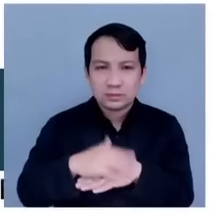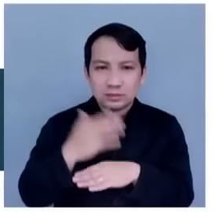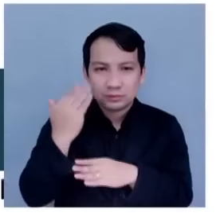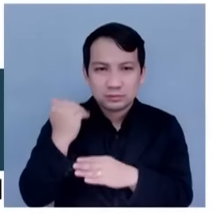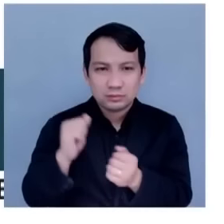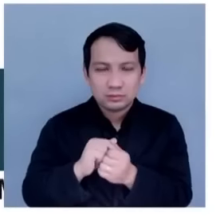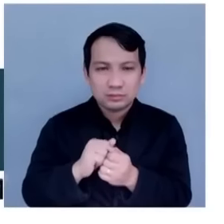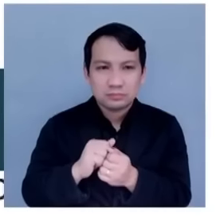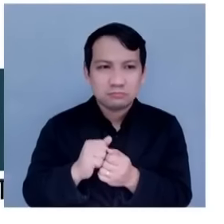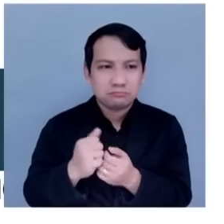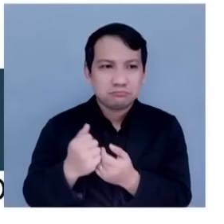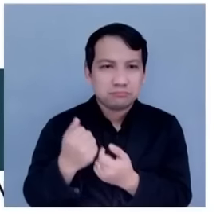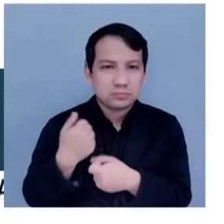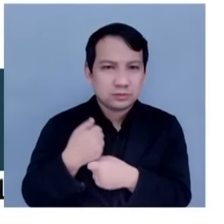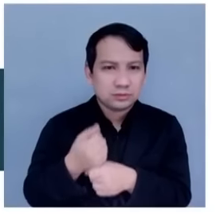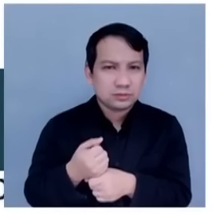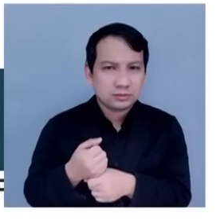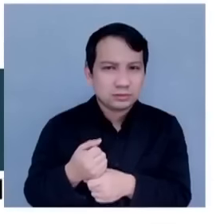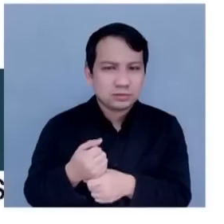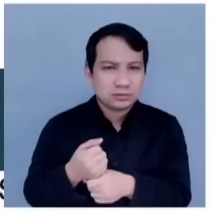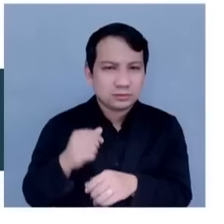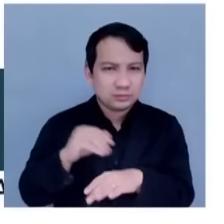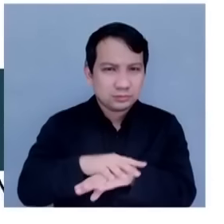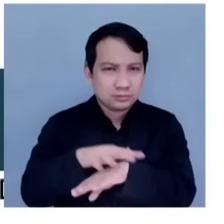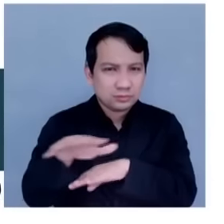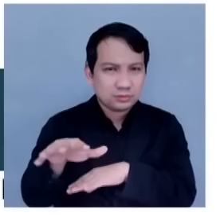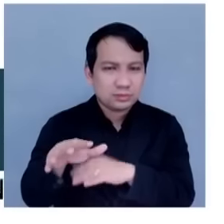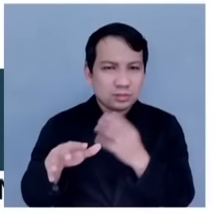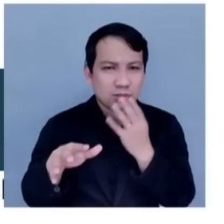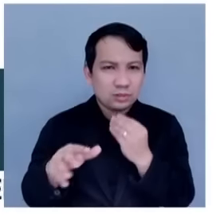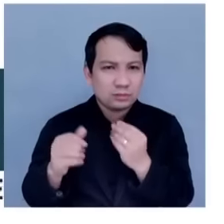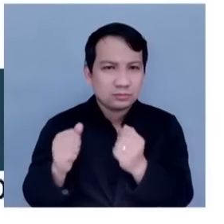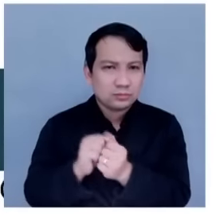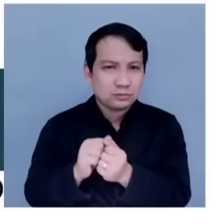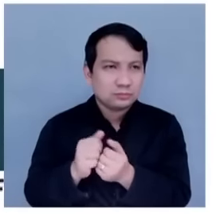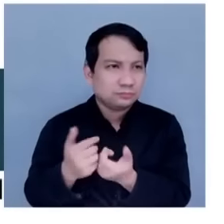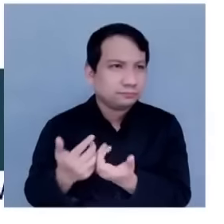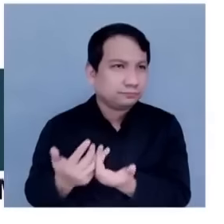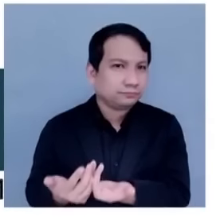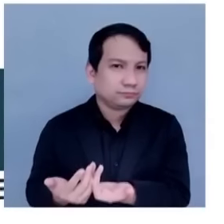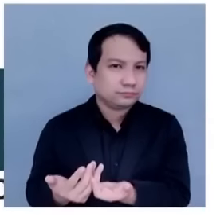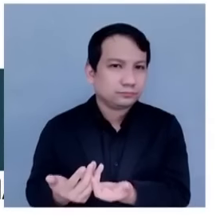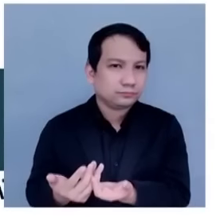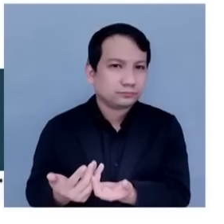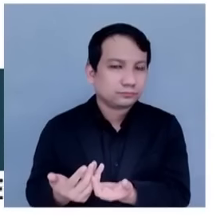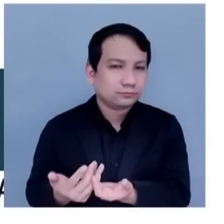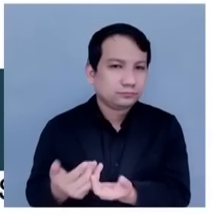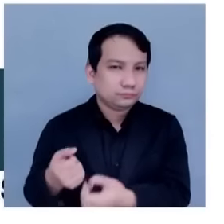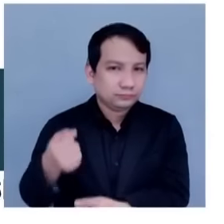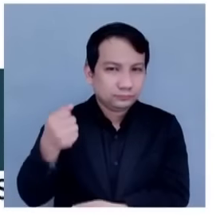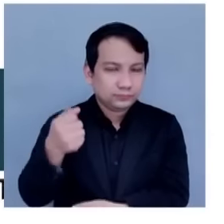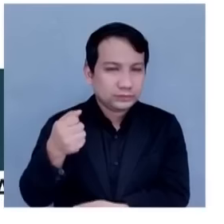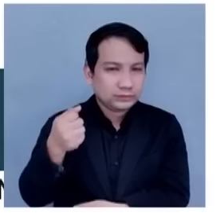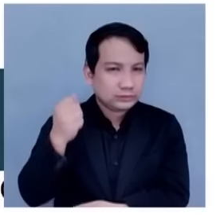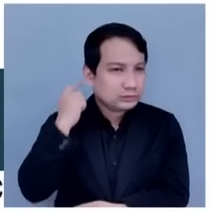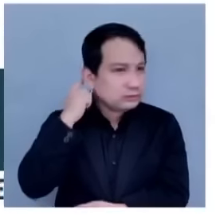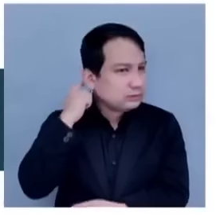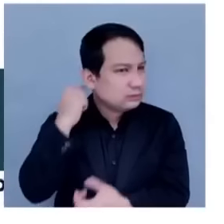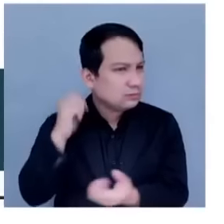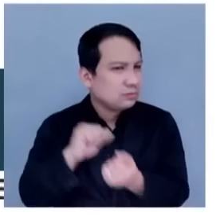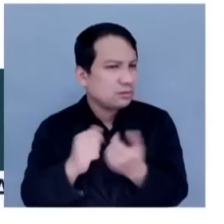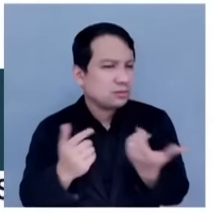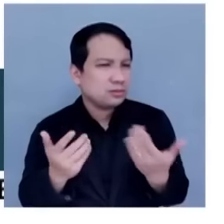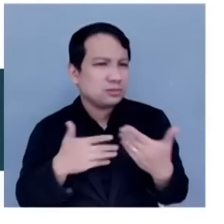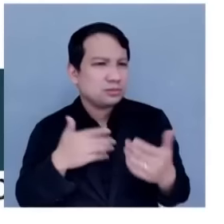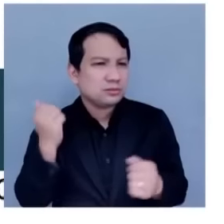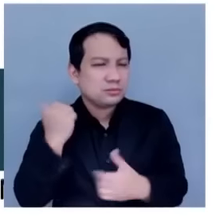made. But there's also influence, her influence. She still holds that. So what are